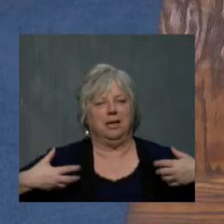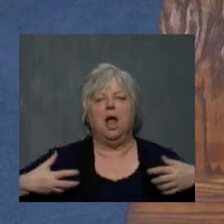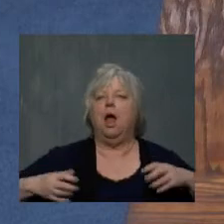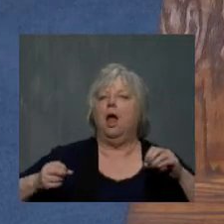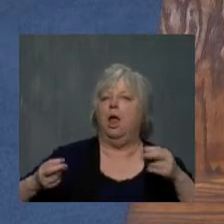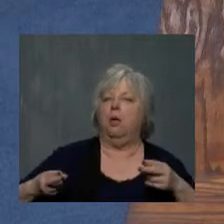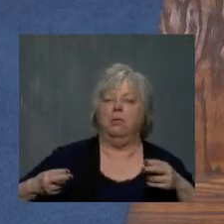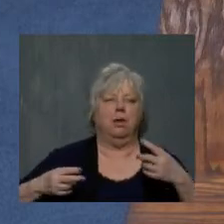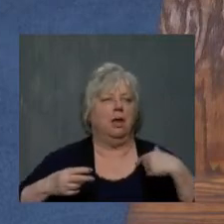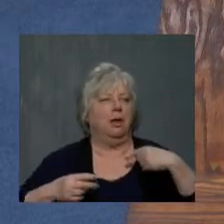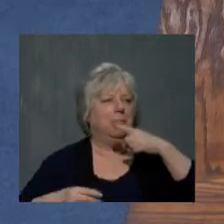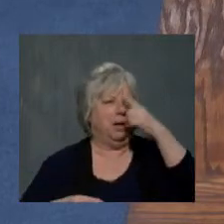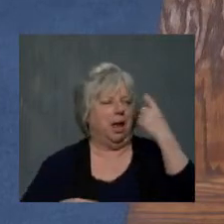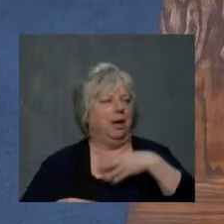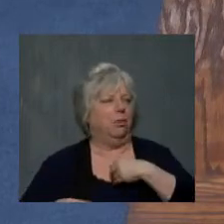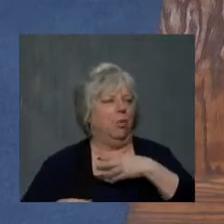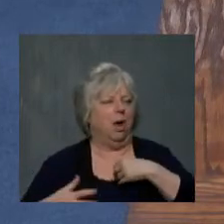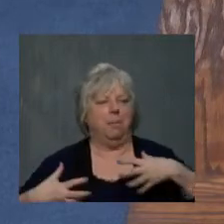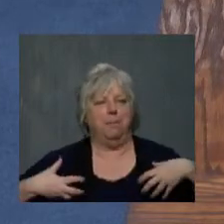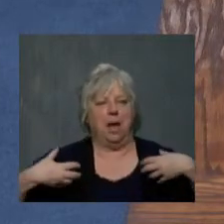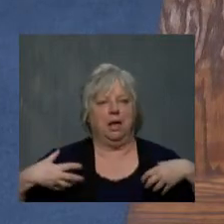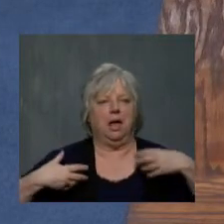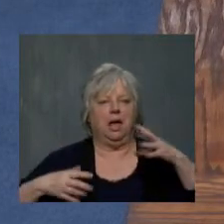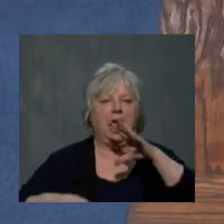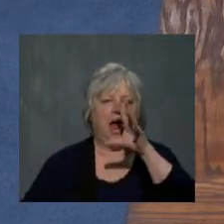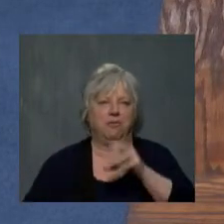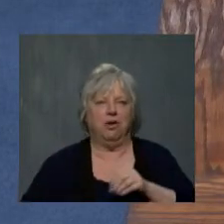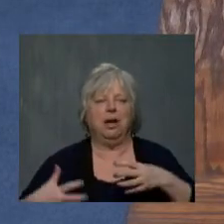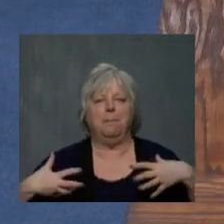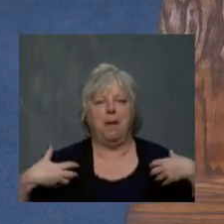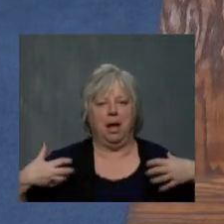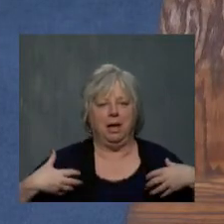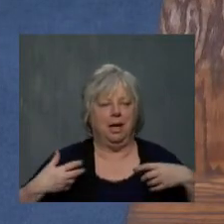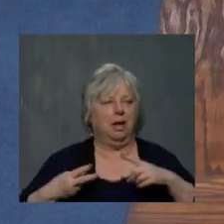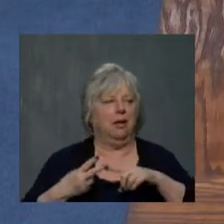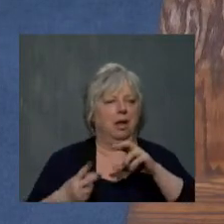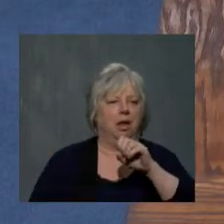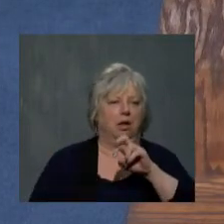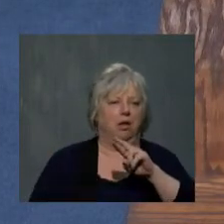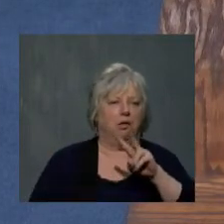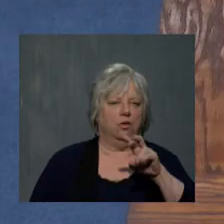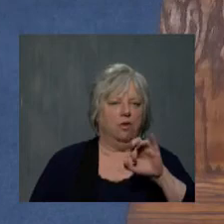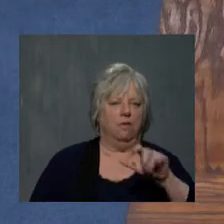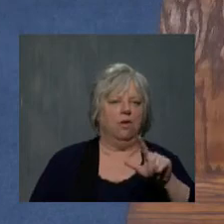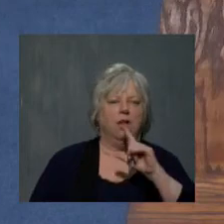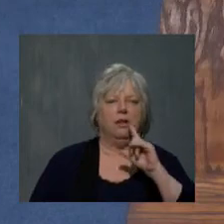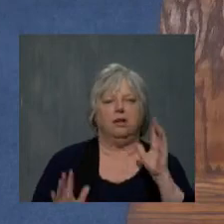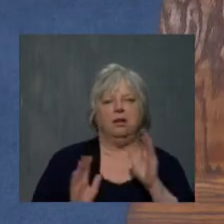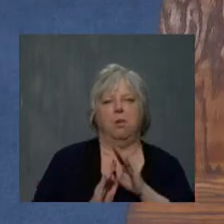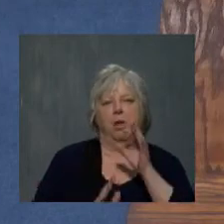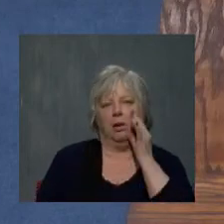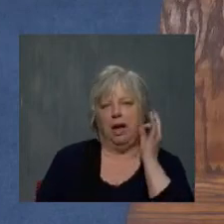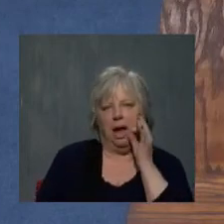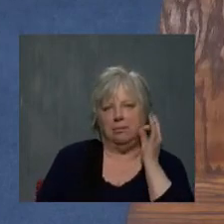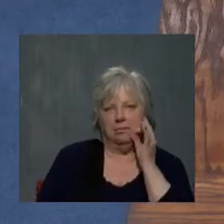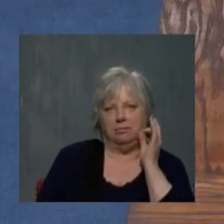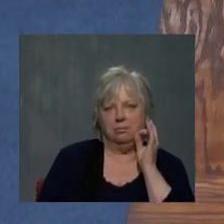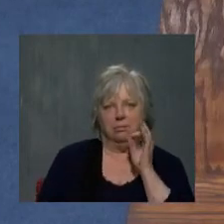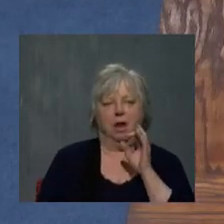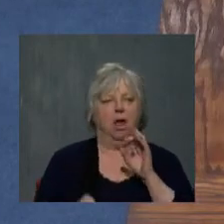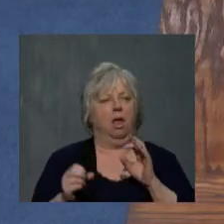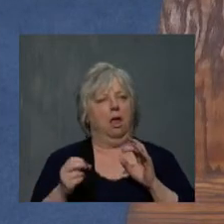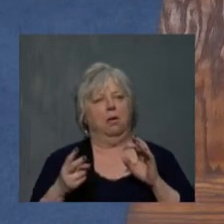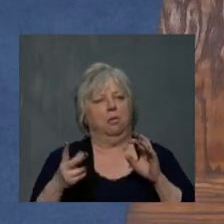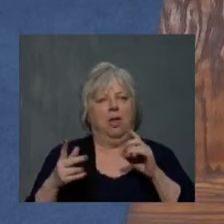a black and white monkey, African monkey, and then the serval is a small cat. So it's an